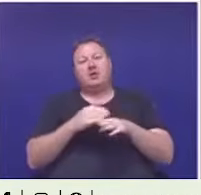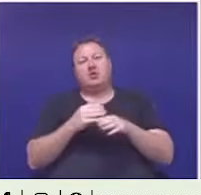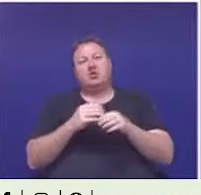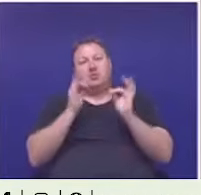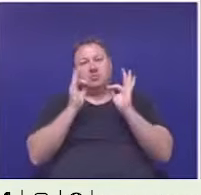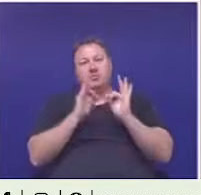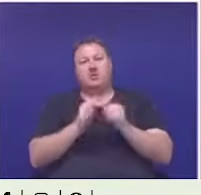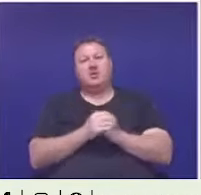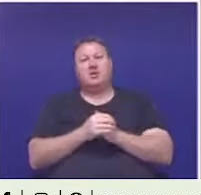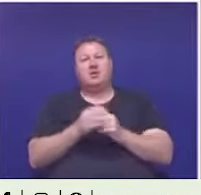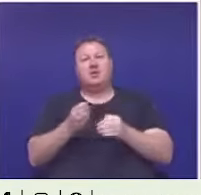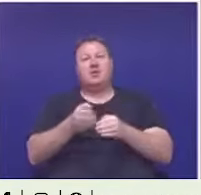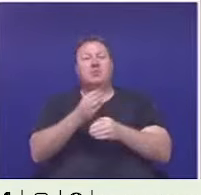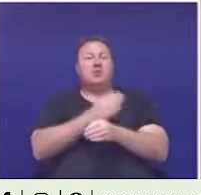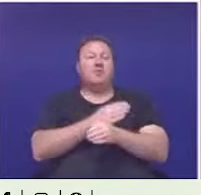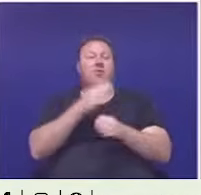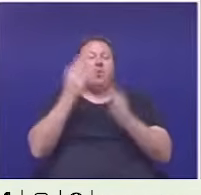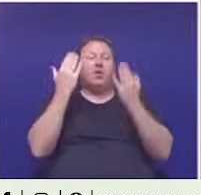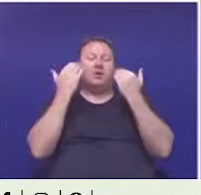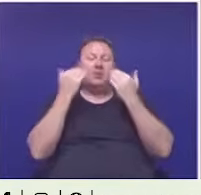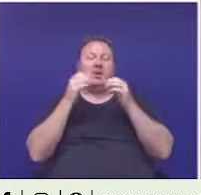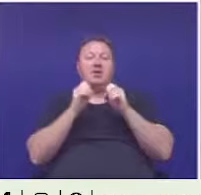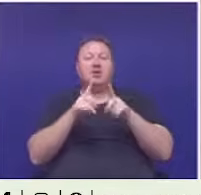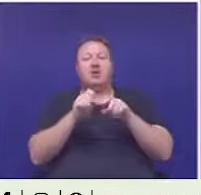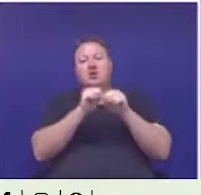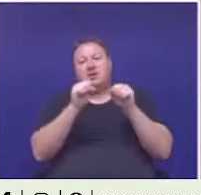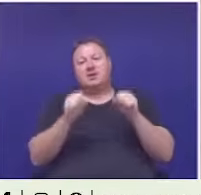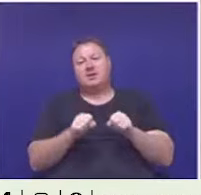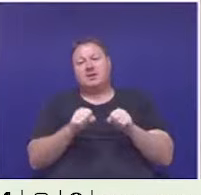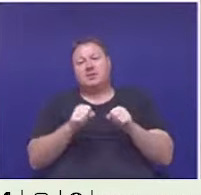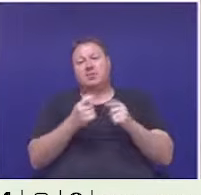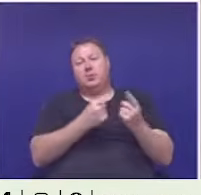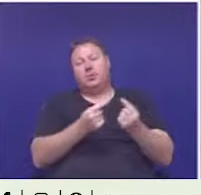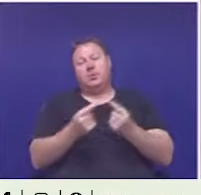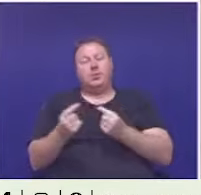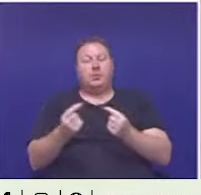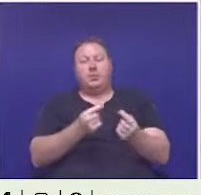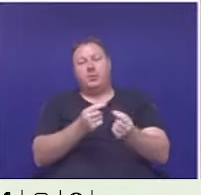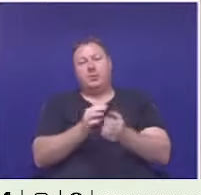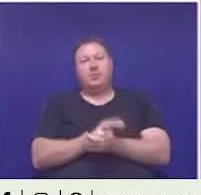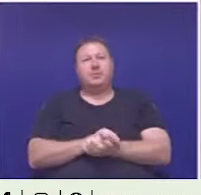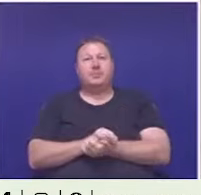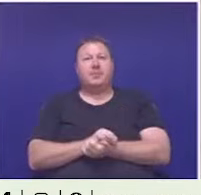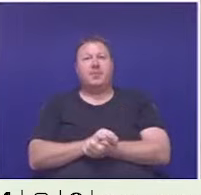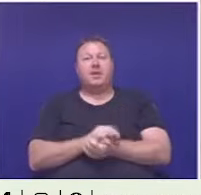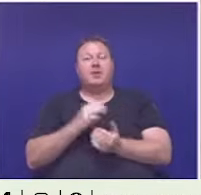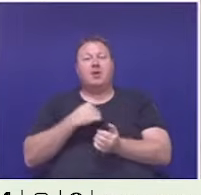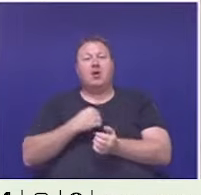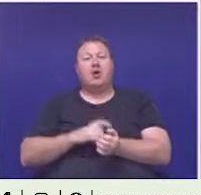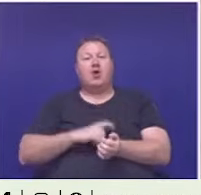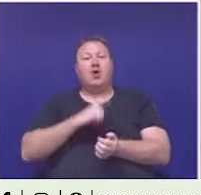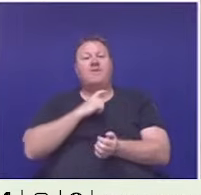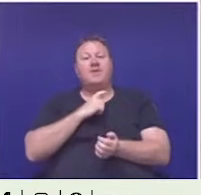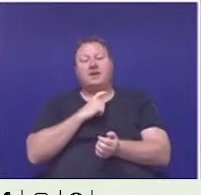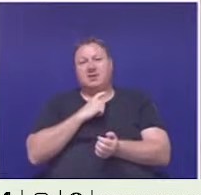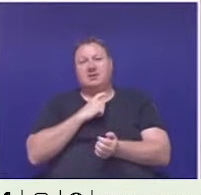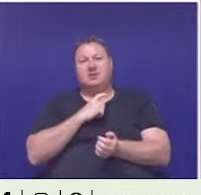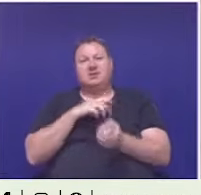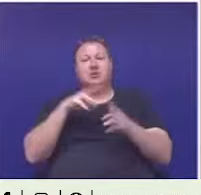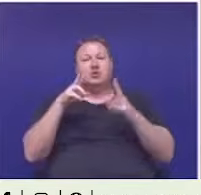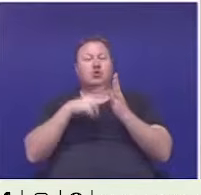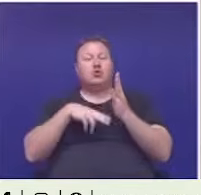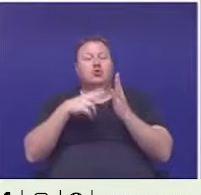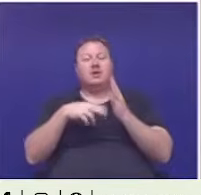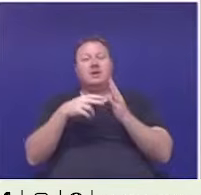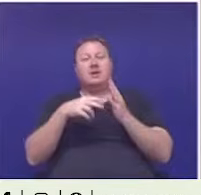start expecting the education system to do things that we were not able to get right. So I'm confident that with this reading strategy